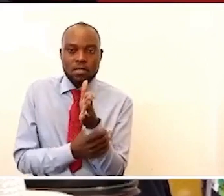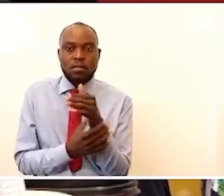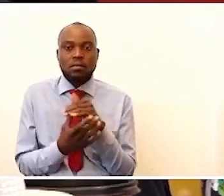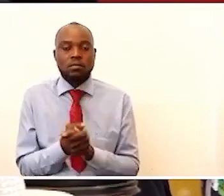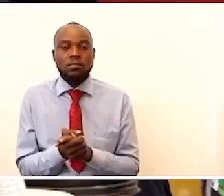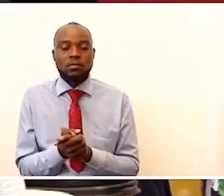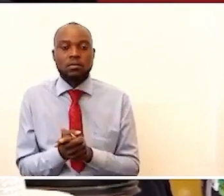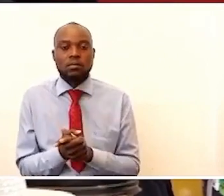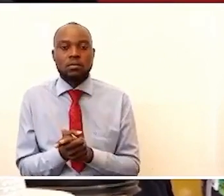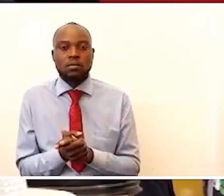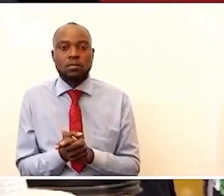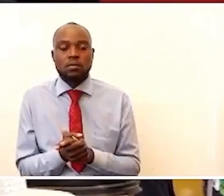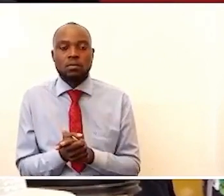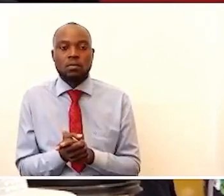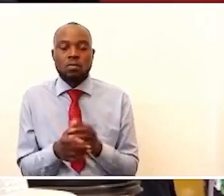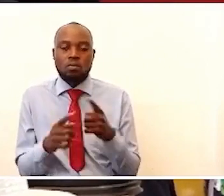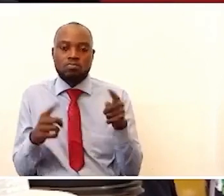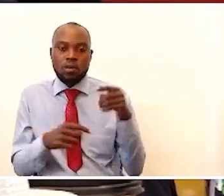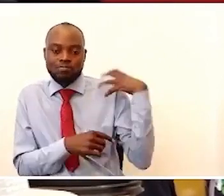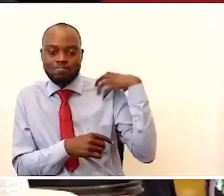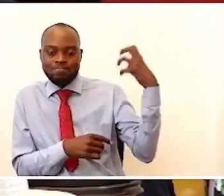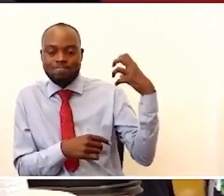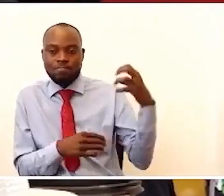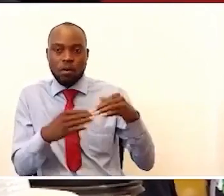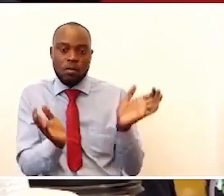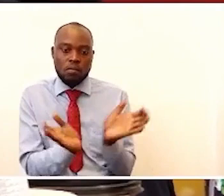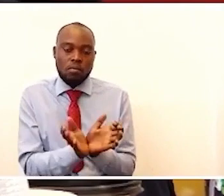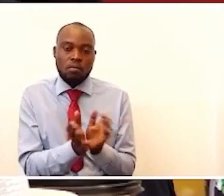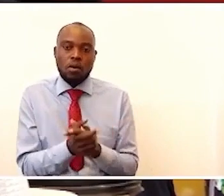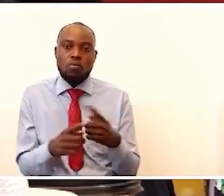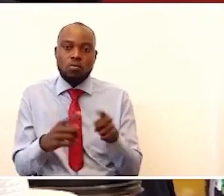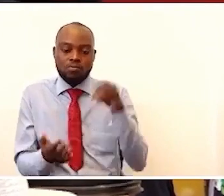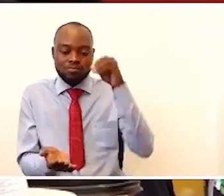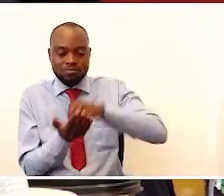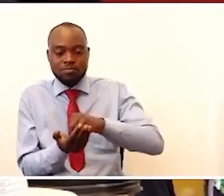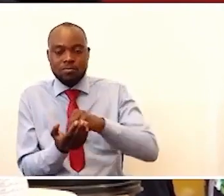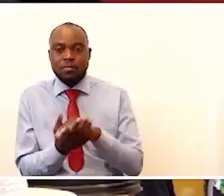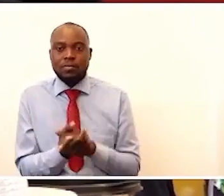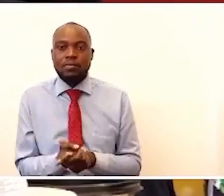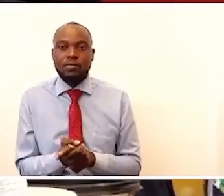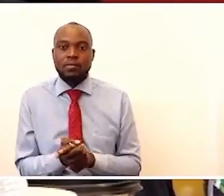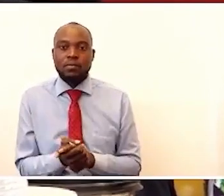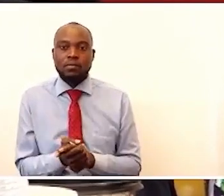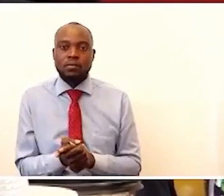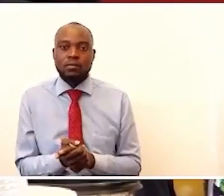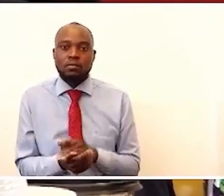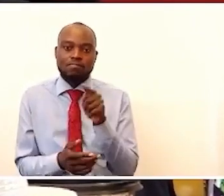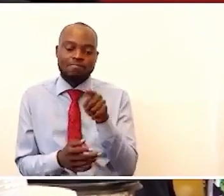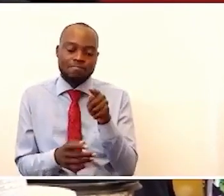and government agencies, including even the SMLAG, is actually a